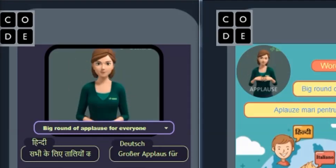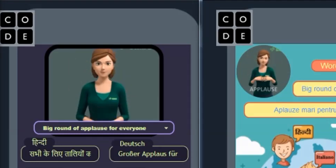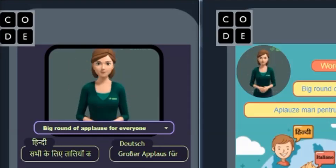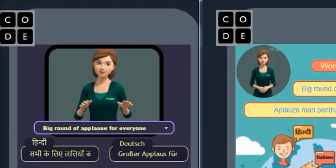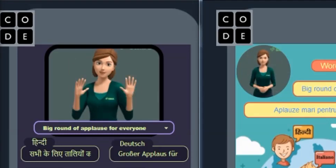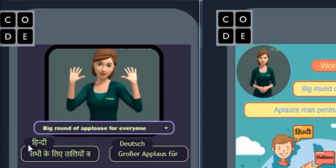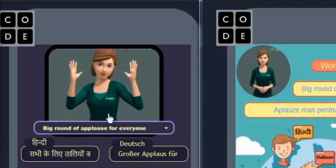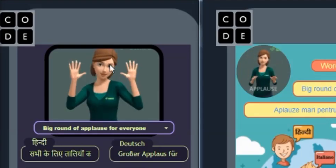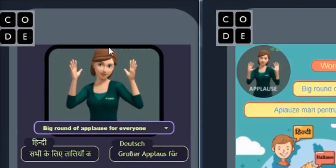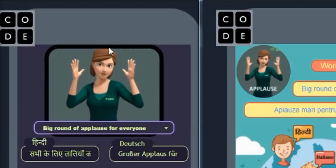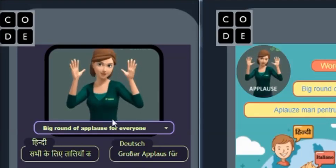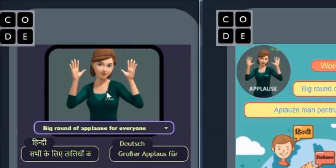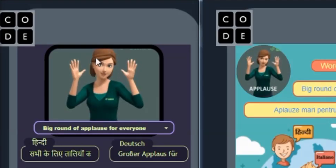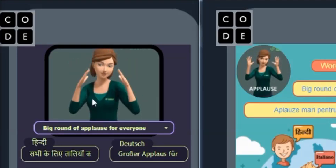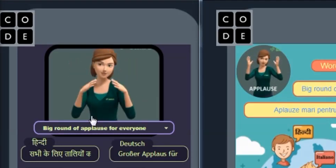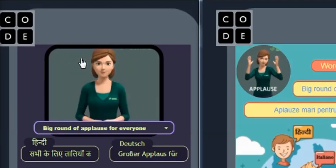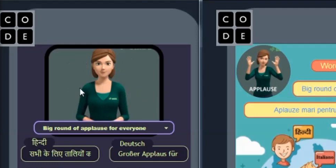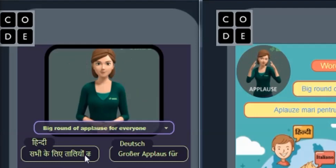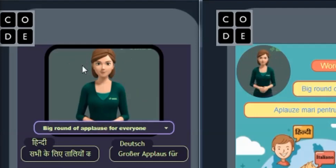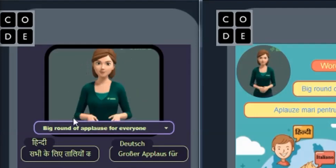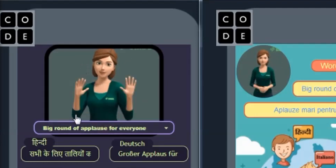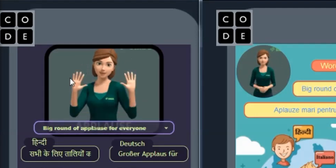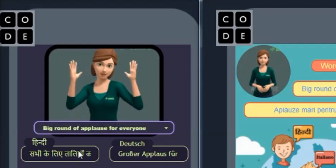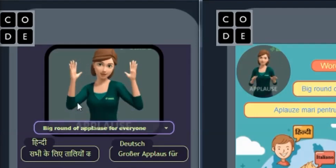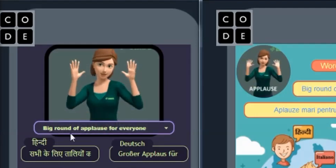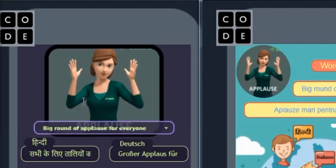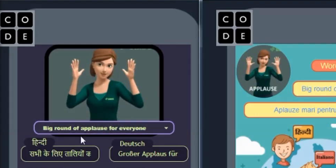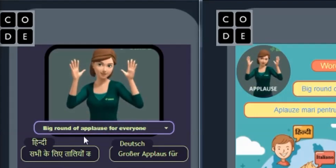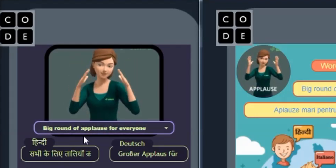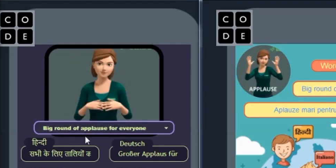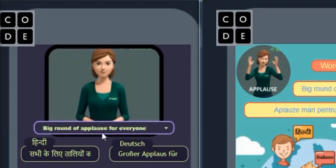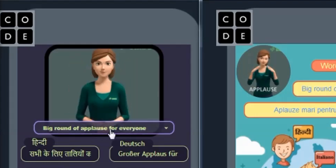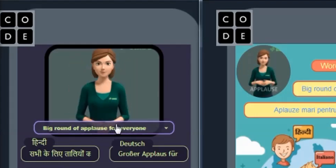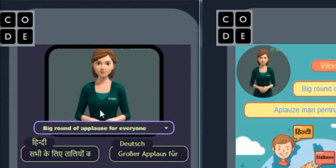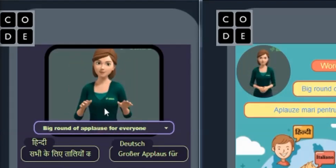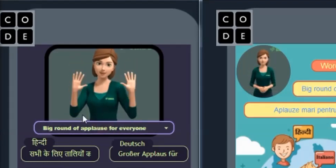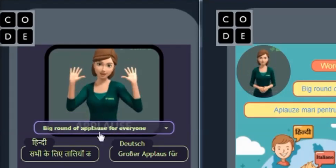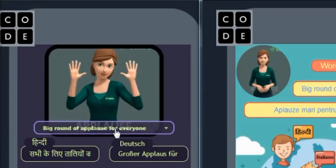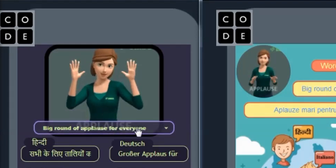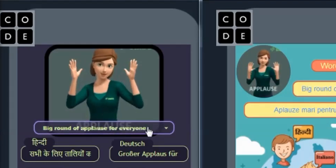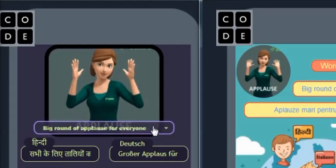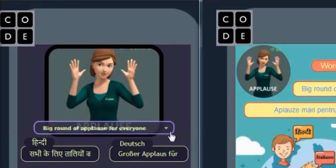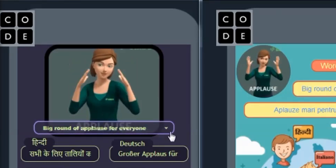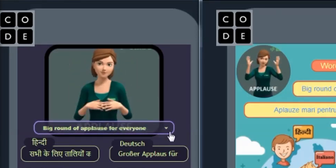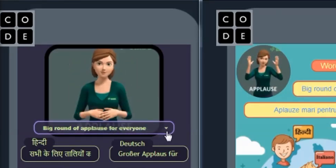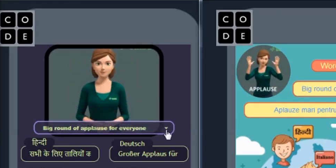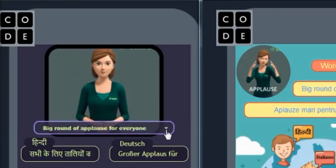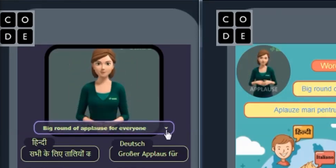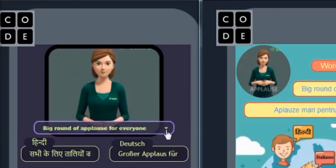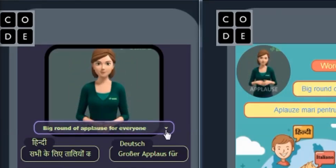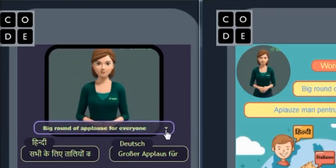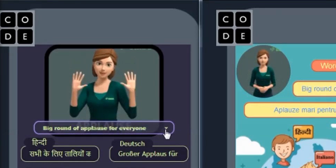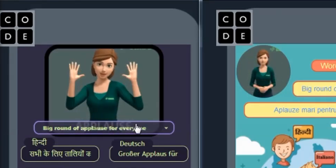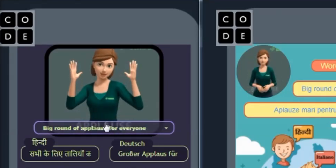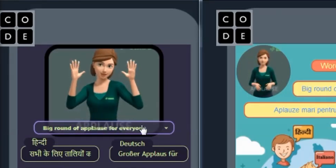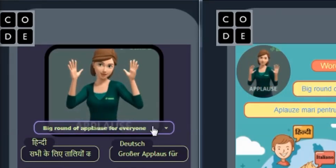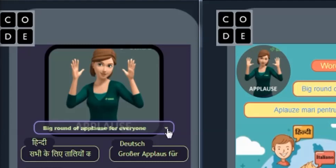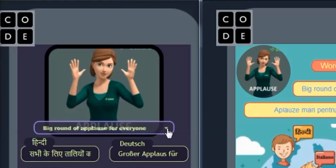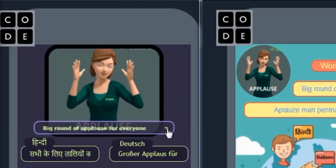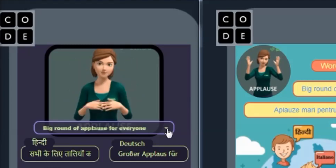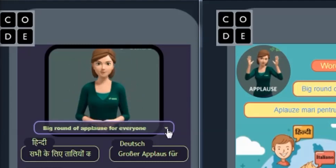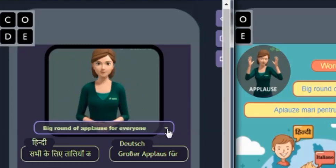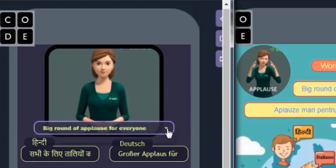for accessing that sentence on this teacher's panel, what the teacher has to do, she needs to hit